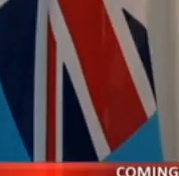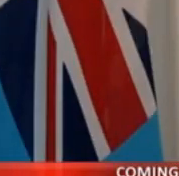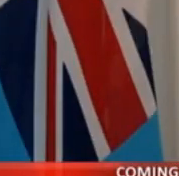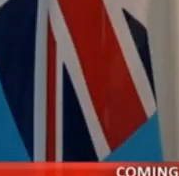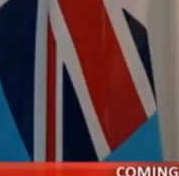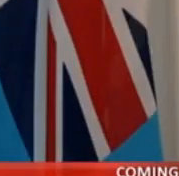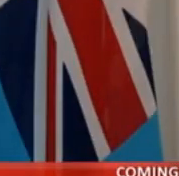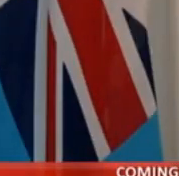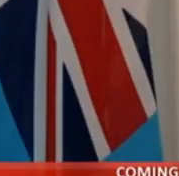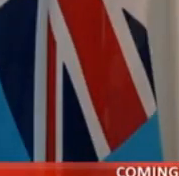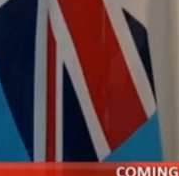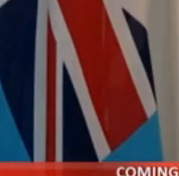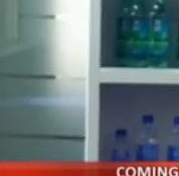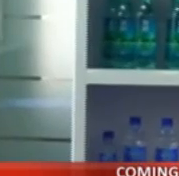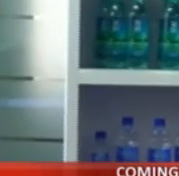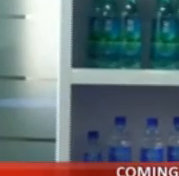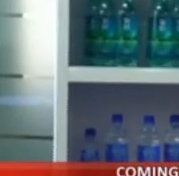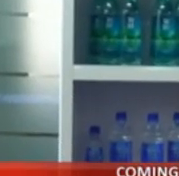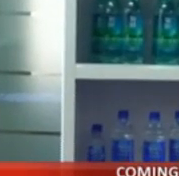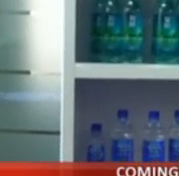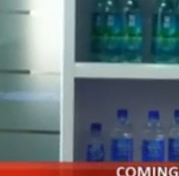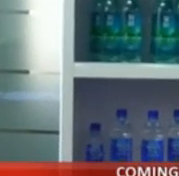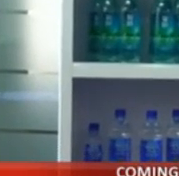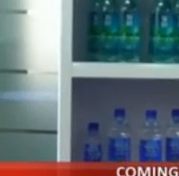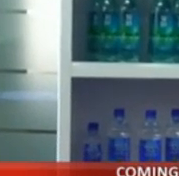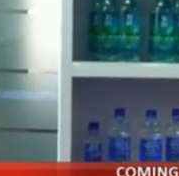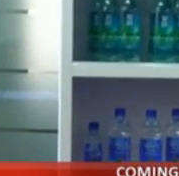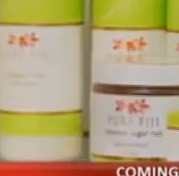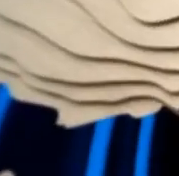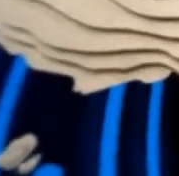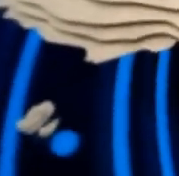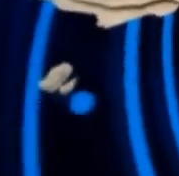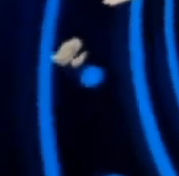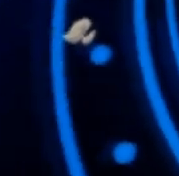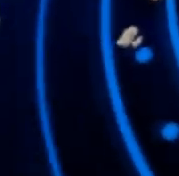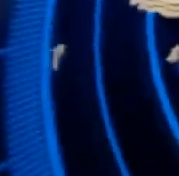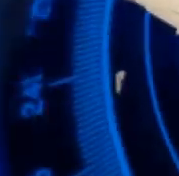and Expo aims to lure new investors.